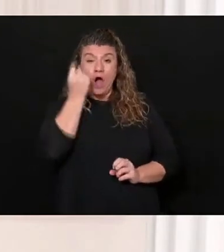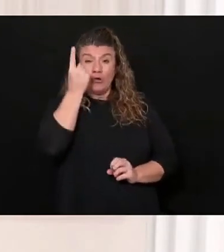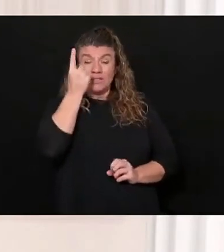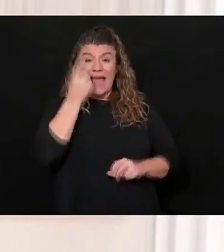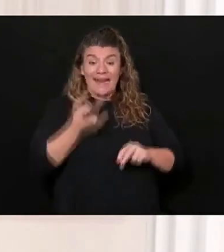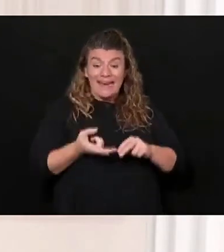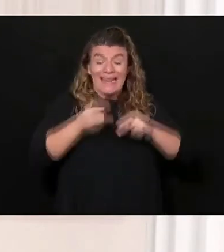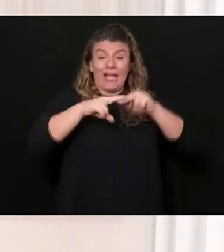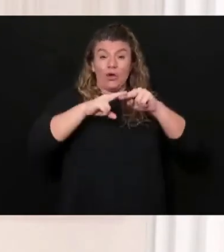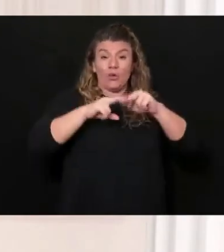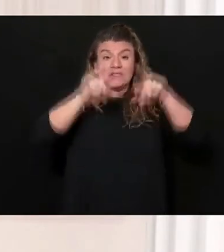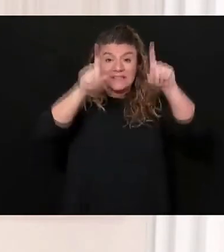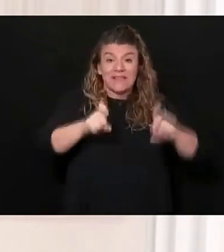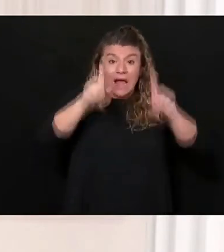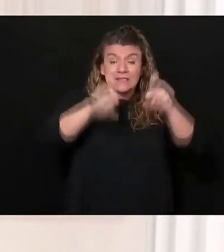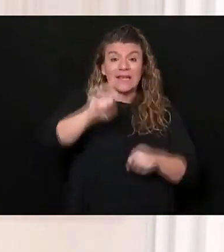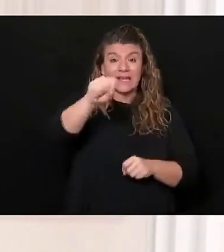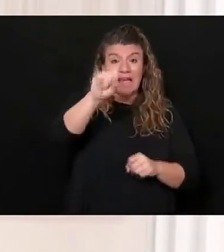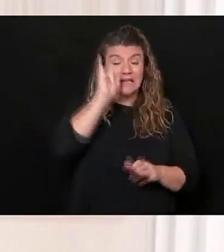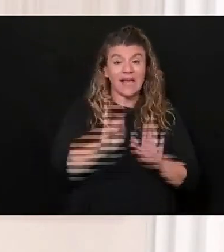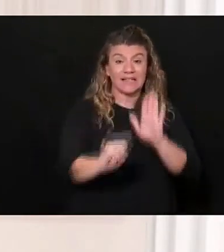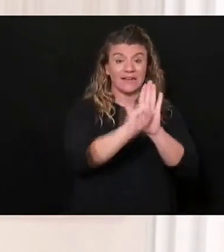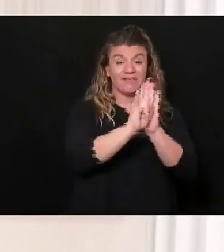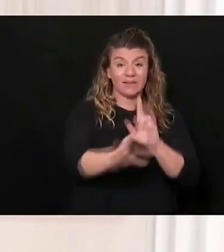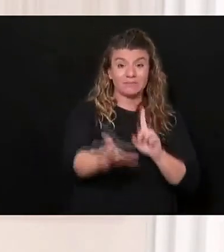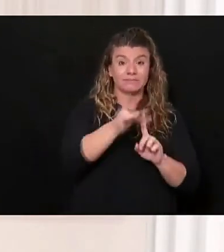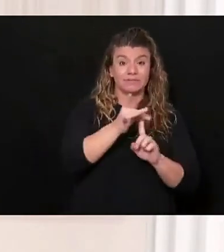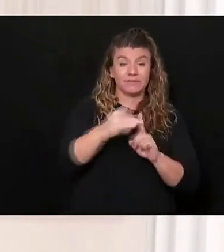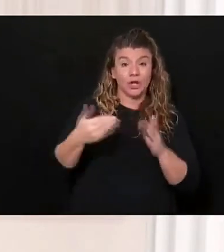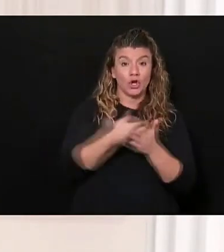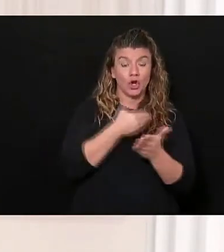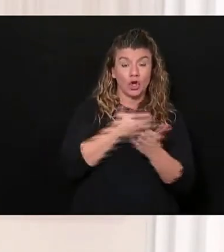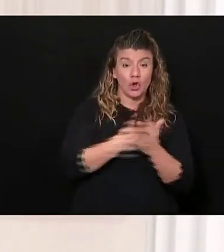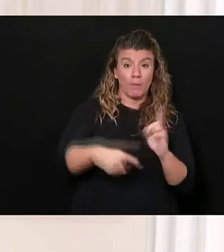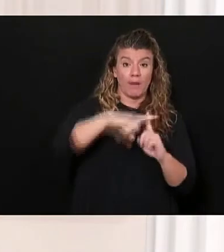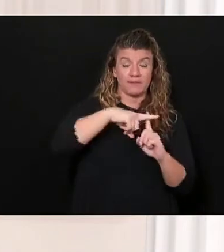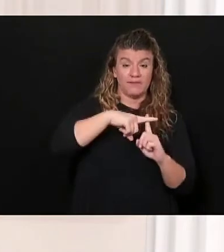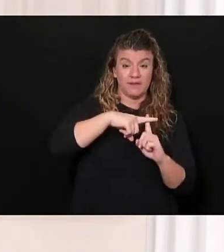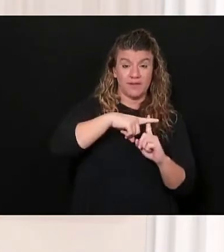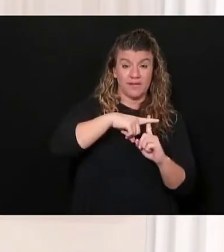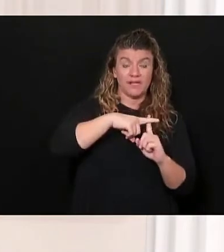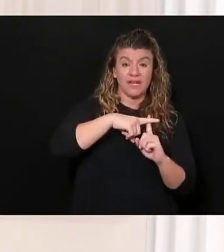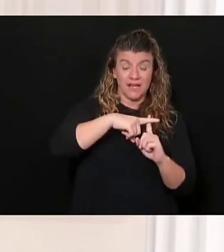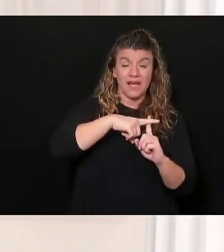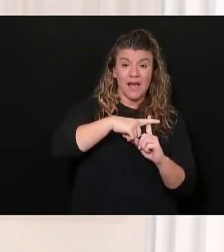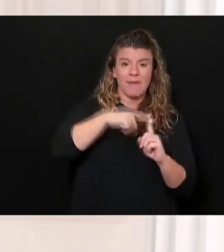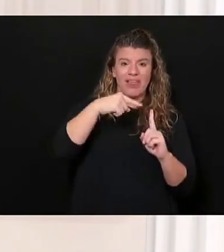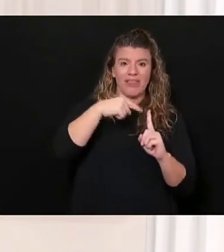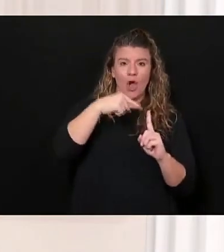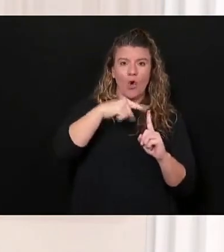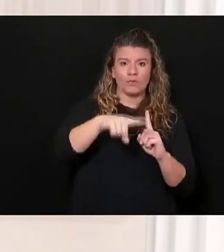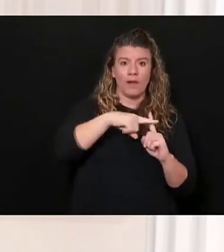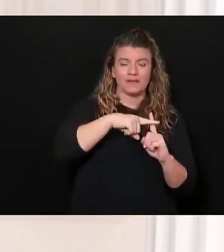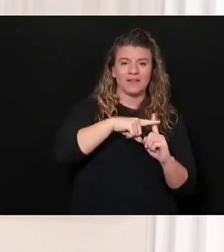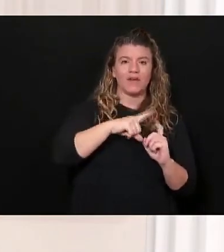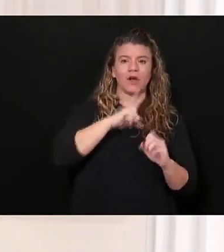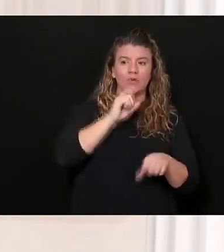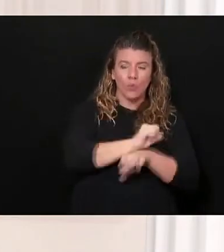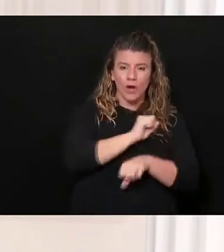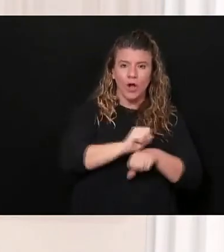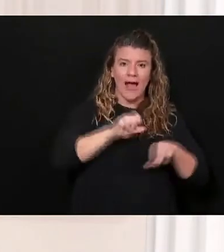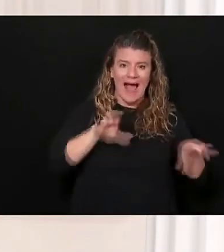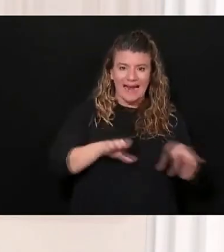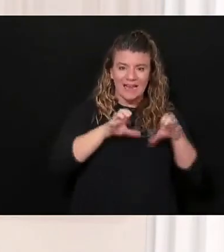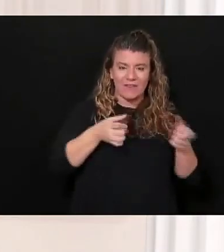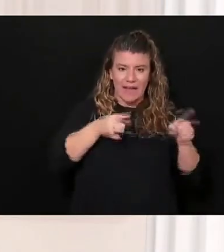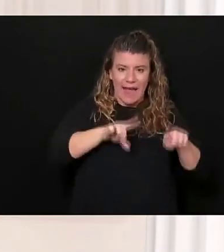testing does identify new cases, that those new cases are real activity in the state of